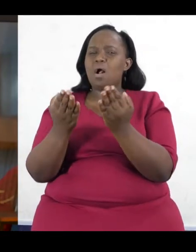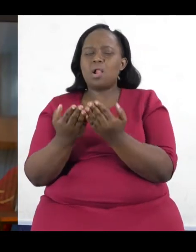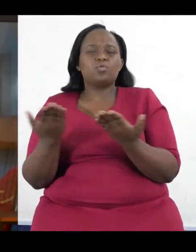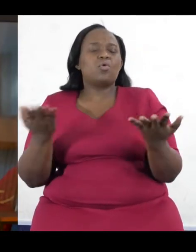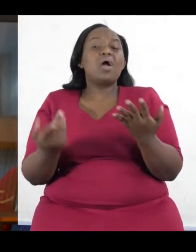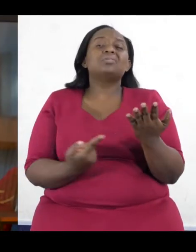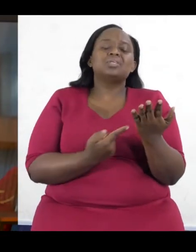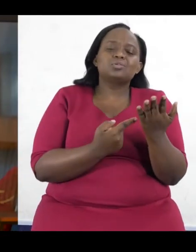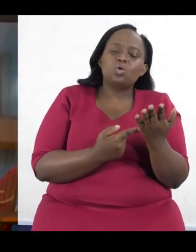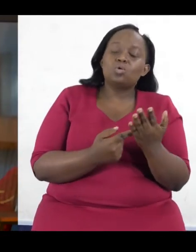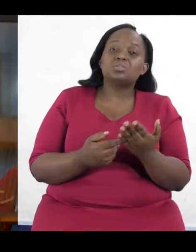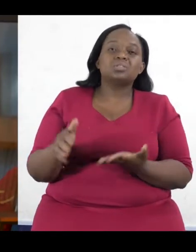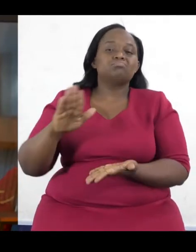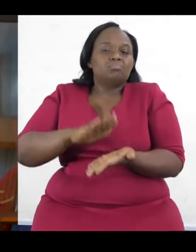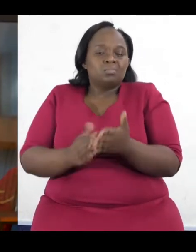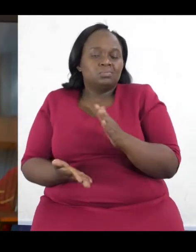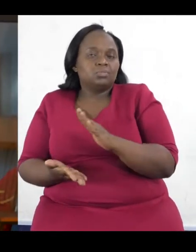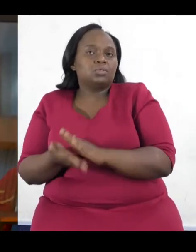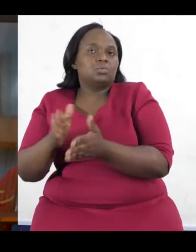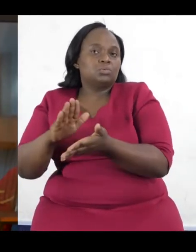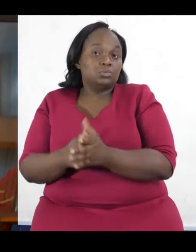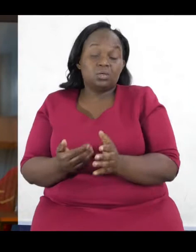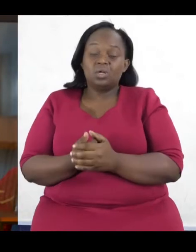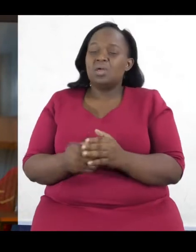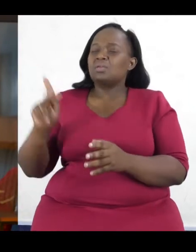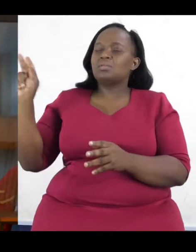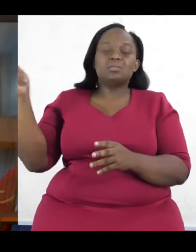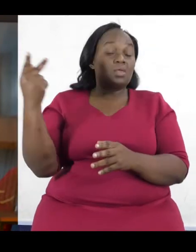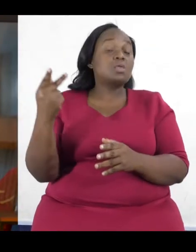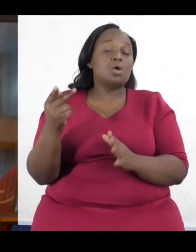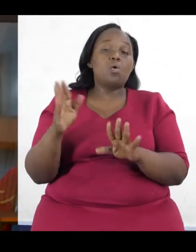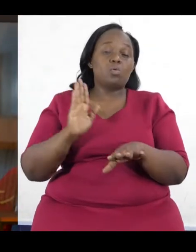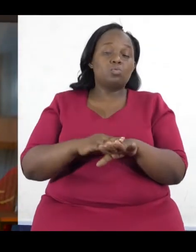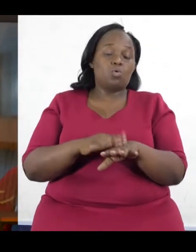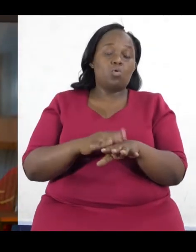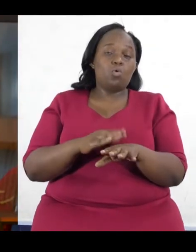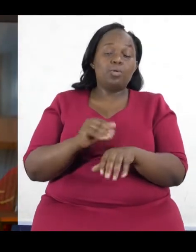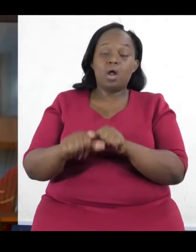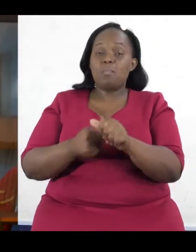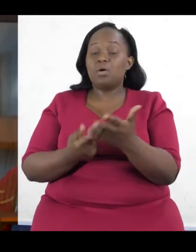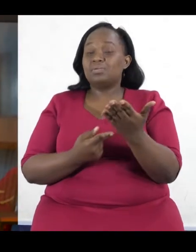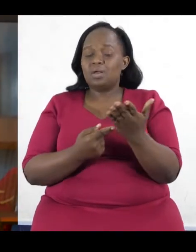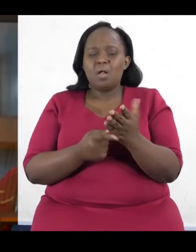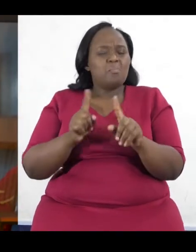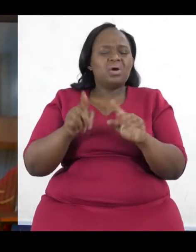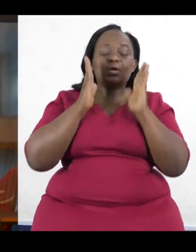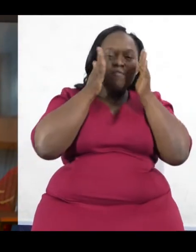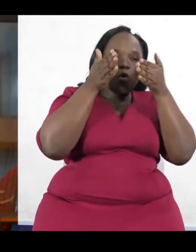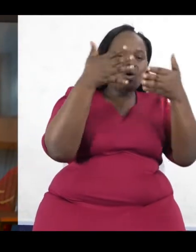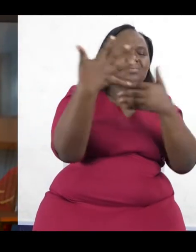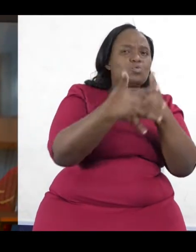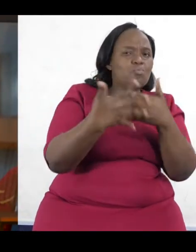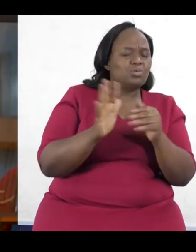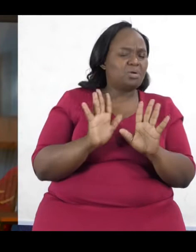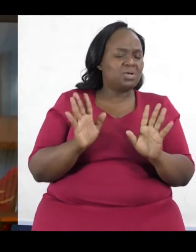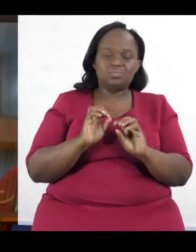technology is evolving, and Kenya is doing quite well in terms of technology. And this technology should not just stop at the computer's level. We